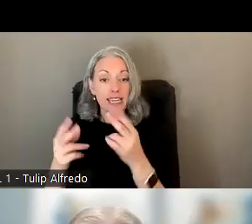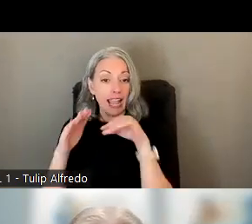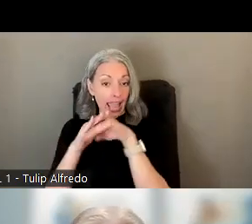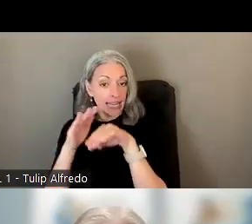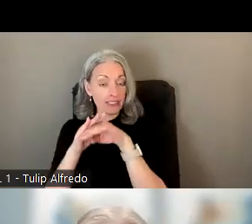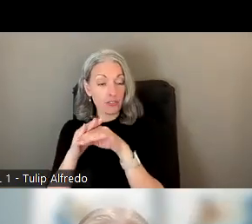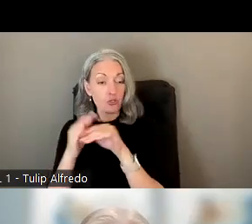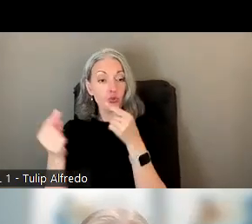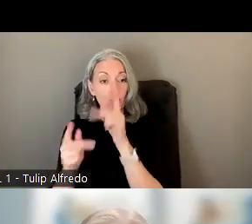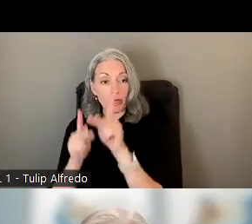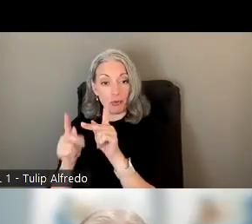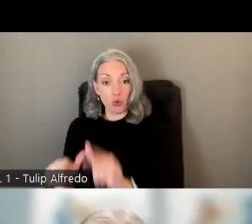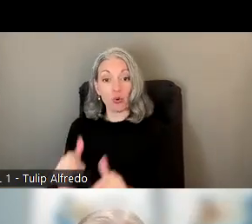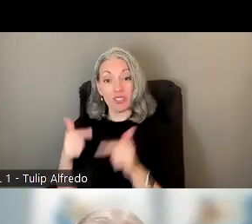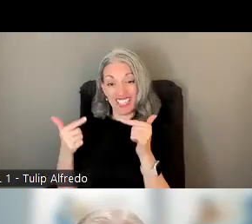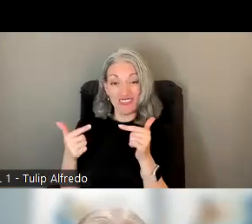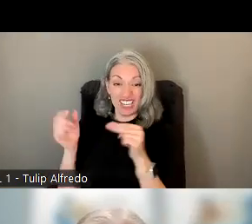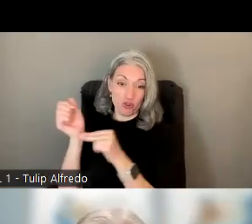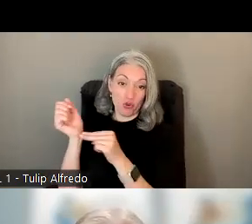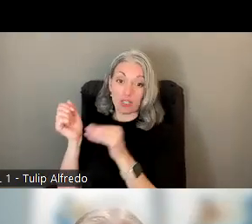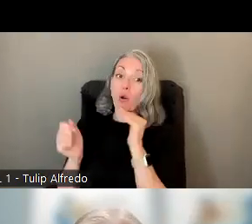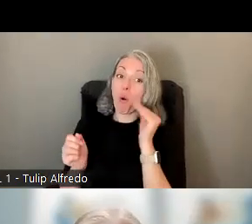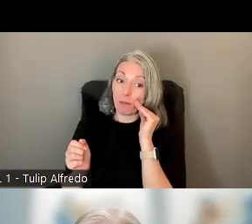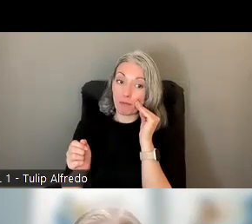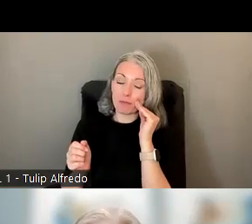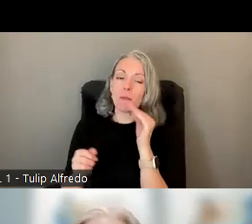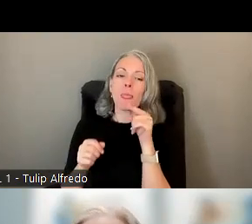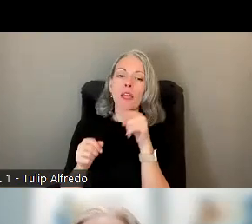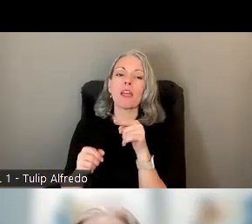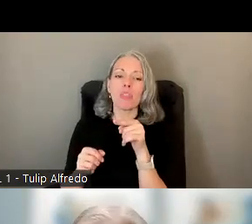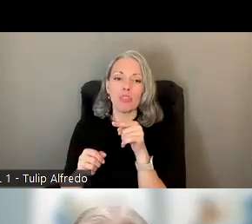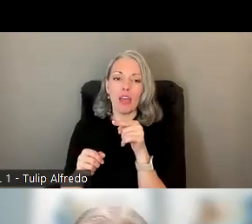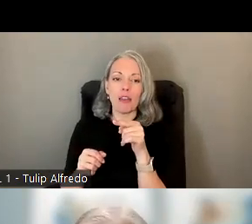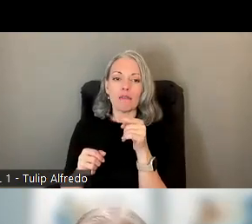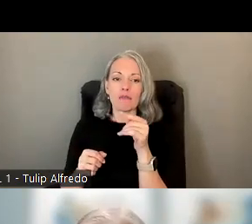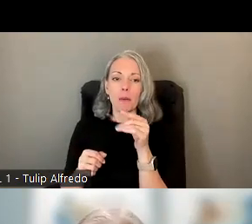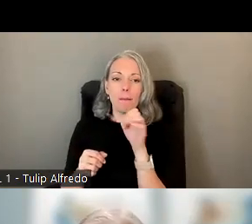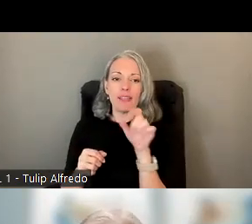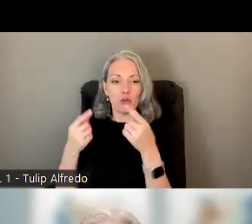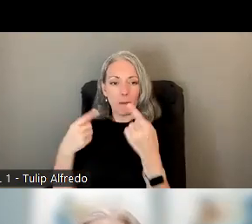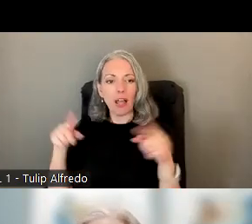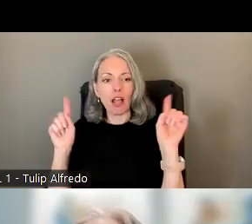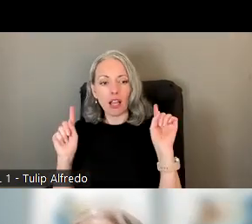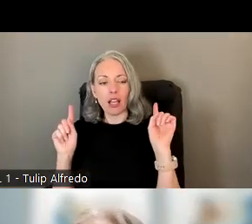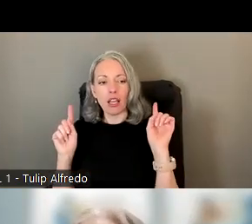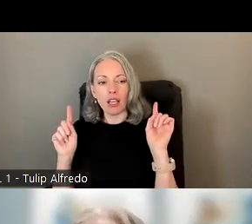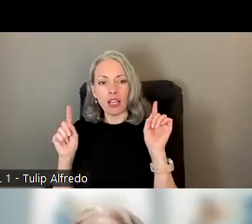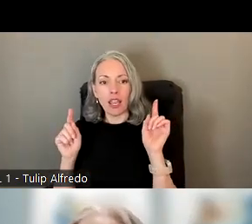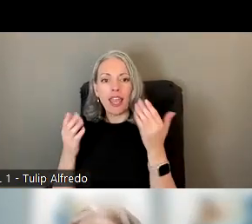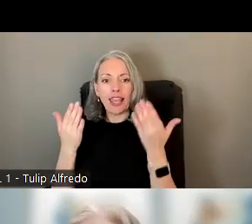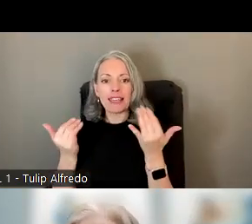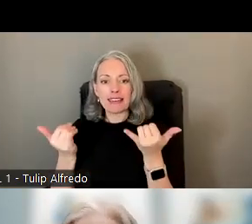these facilities. It did pass out of Assembly Aging and Long-Term Care and the Assembly Health Committee, and it has been re-referred